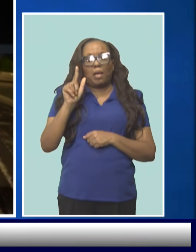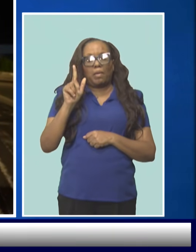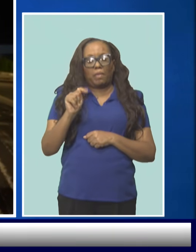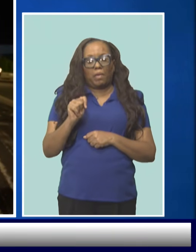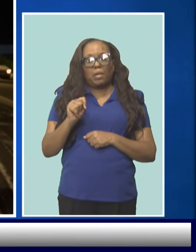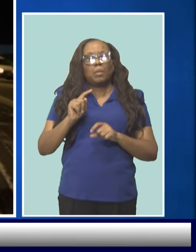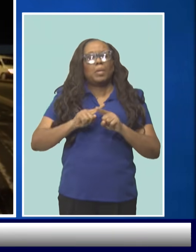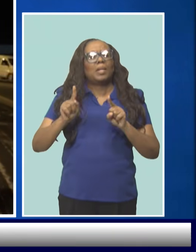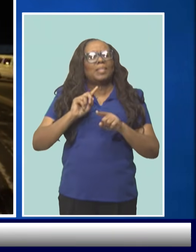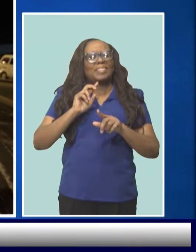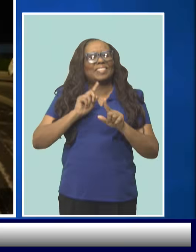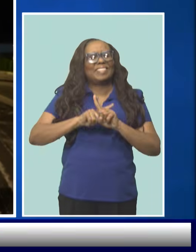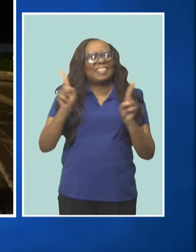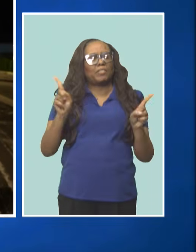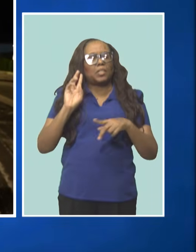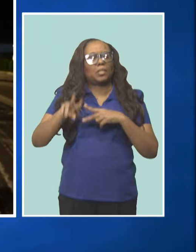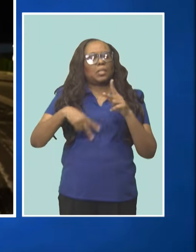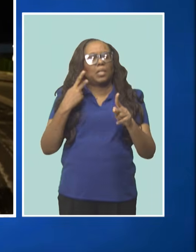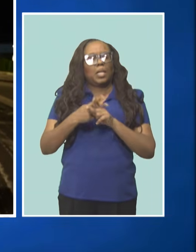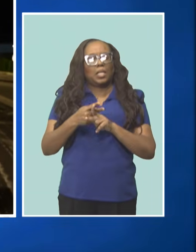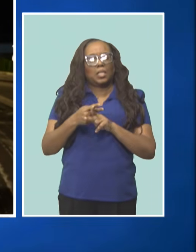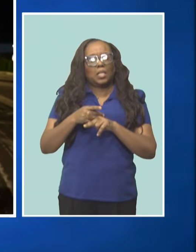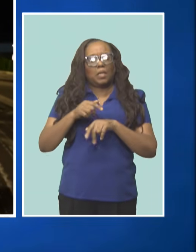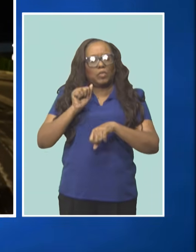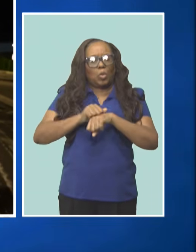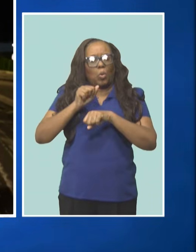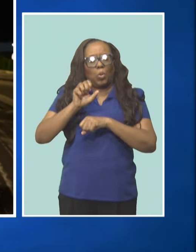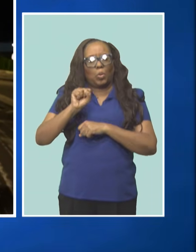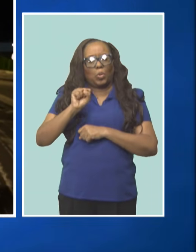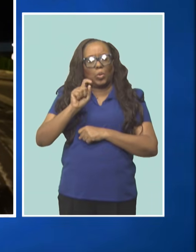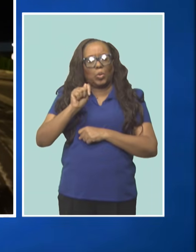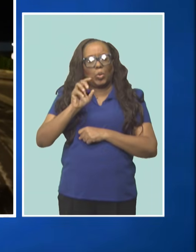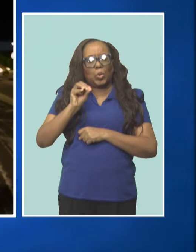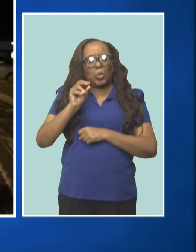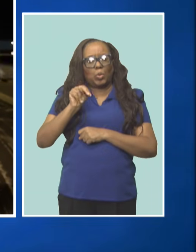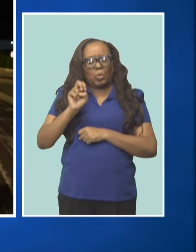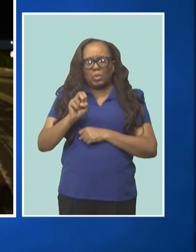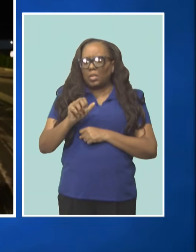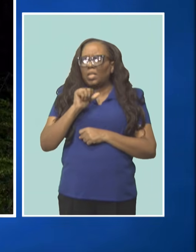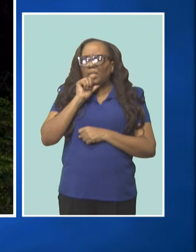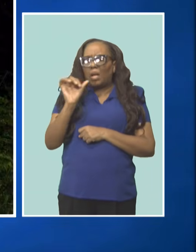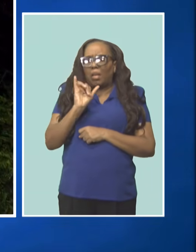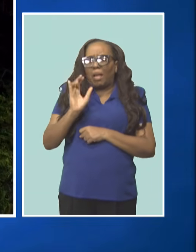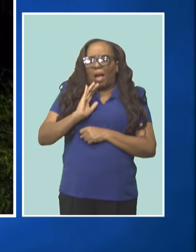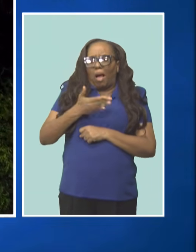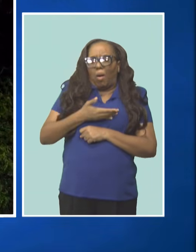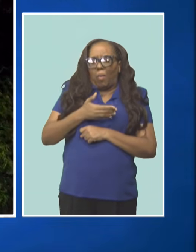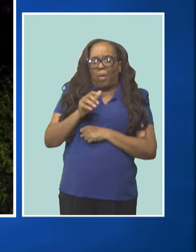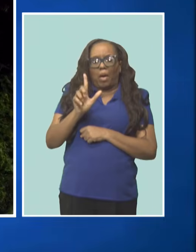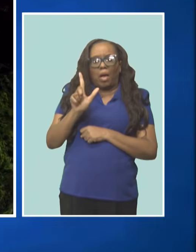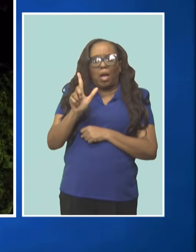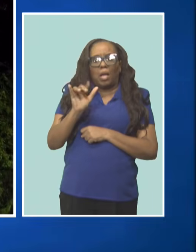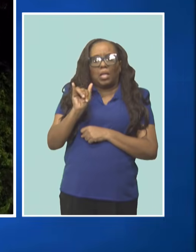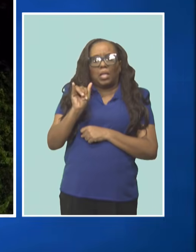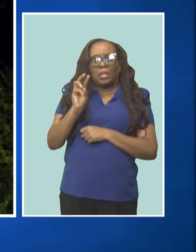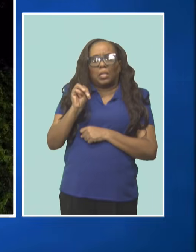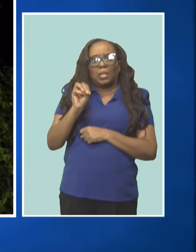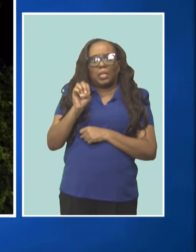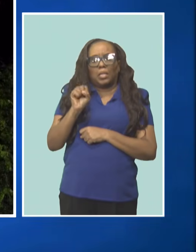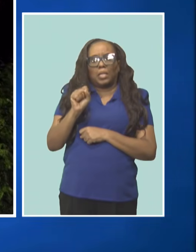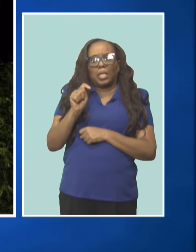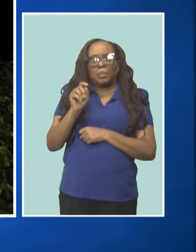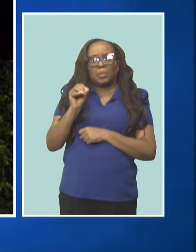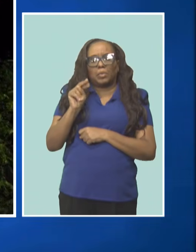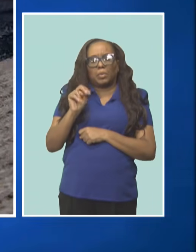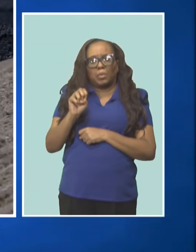imported. This stone is of a higher density than our normal nice stone. It offers better traction as well. The density, this helps